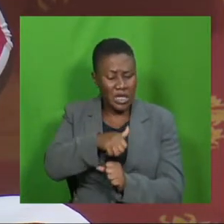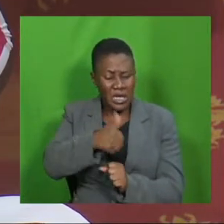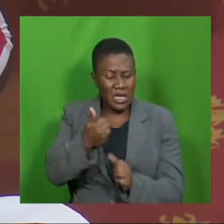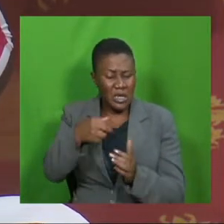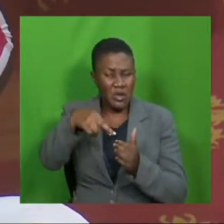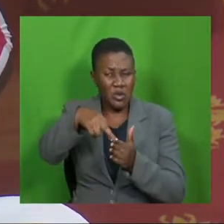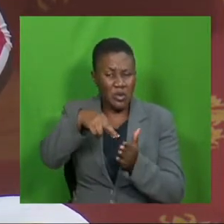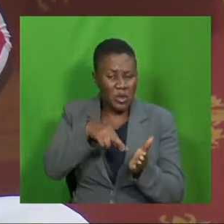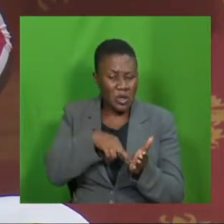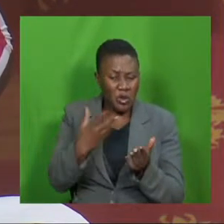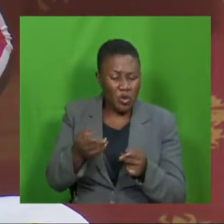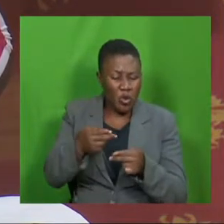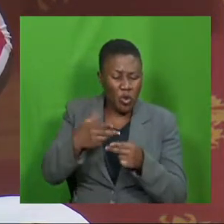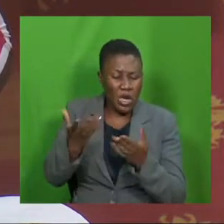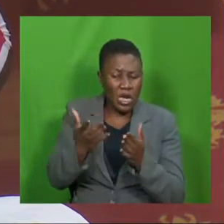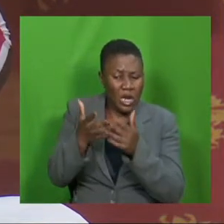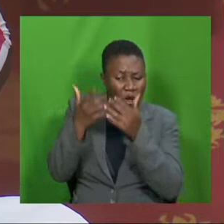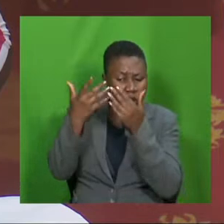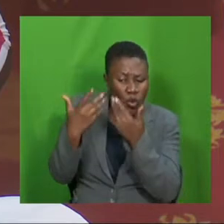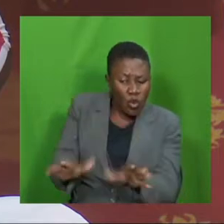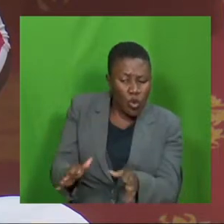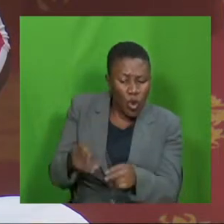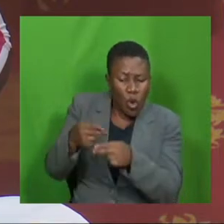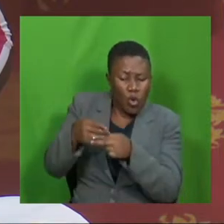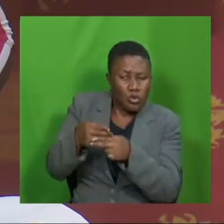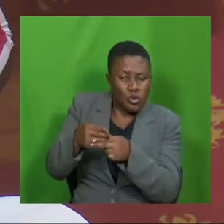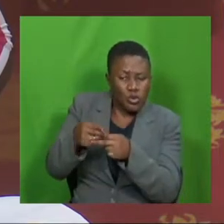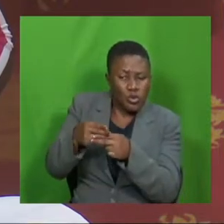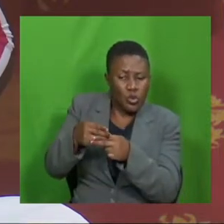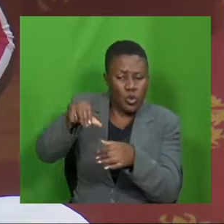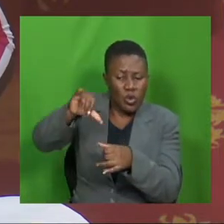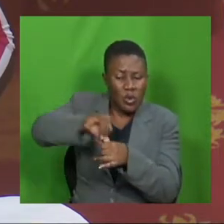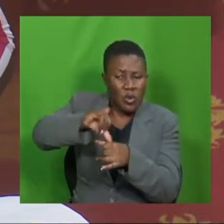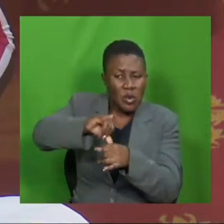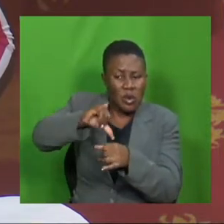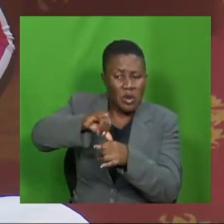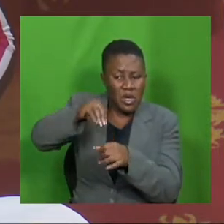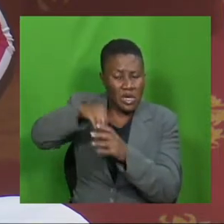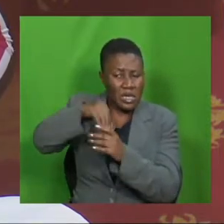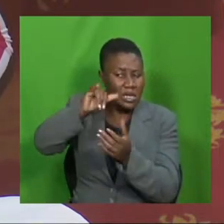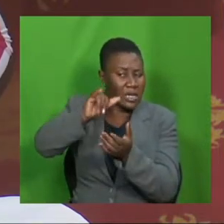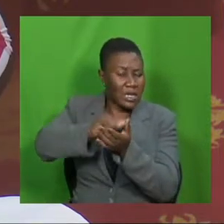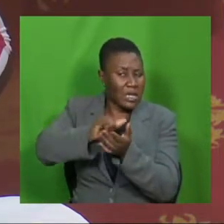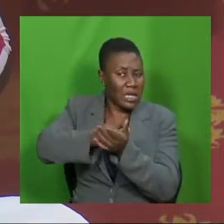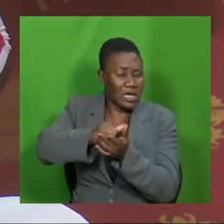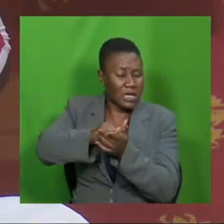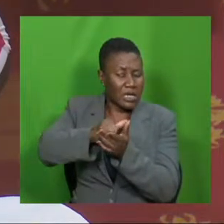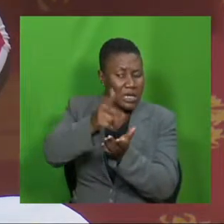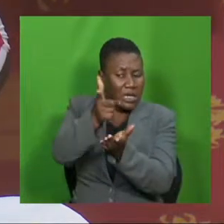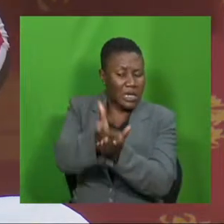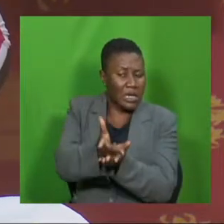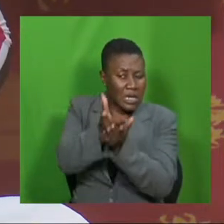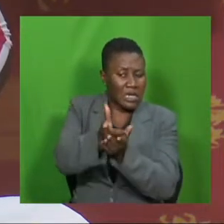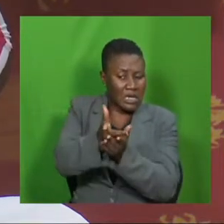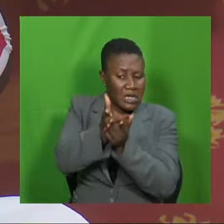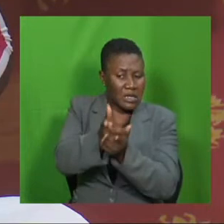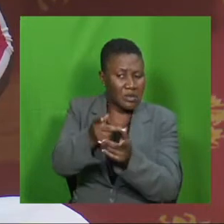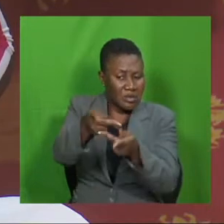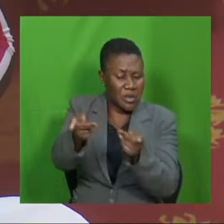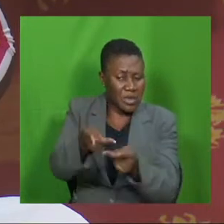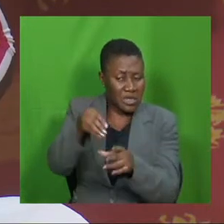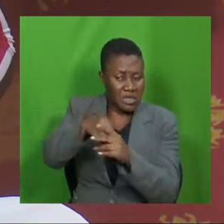any shortage of premixed fuel at landing beaches within the Salaga South constituency.